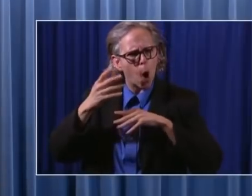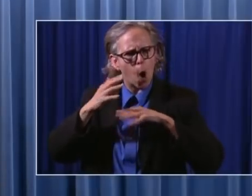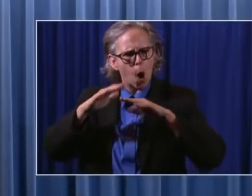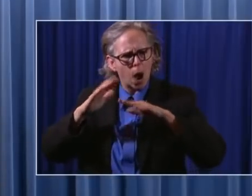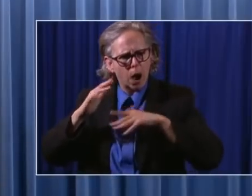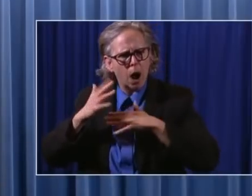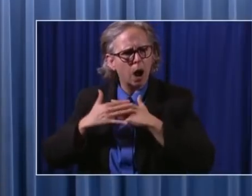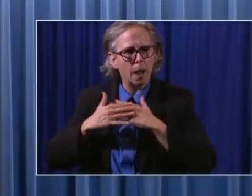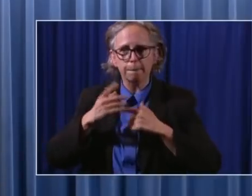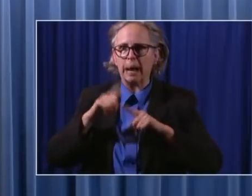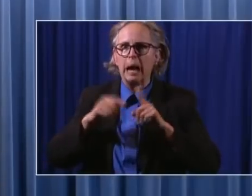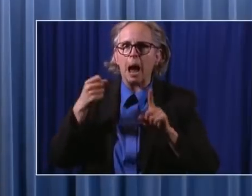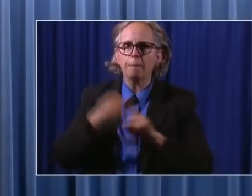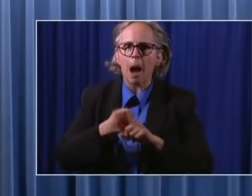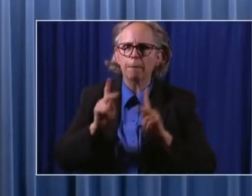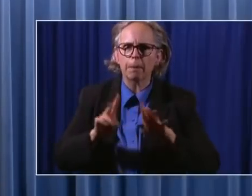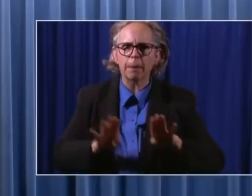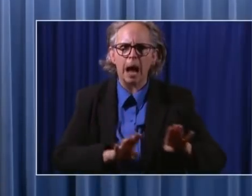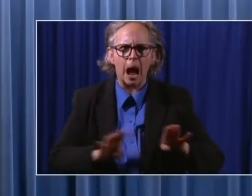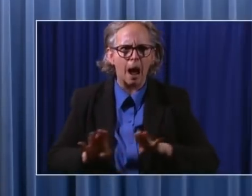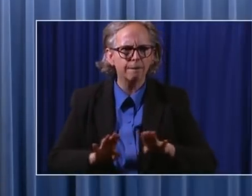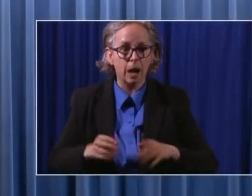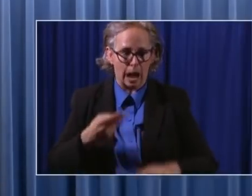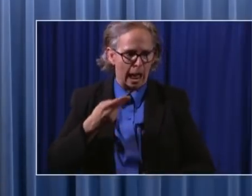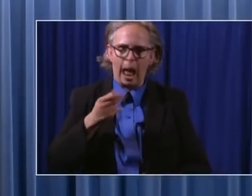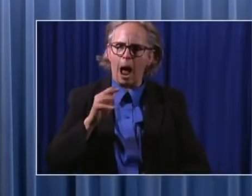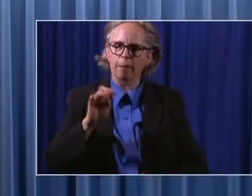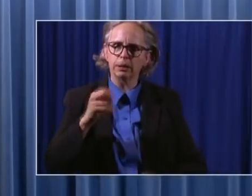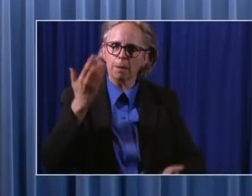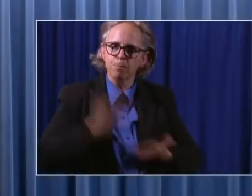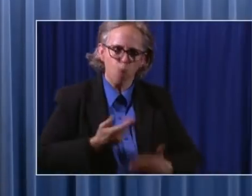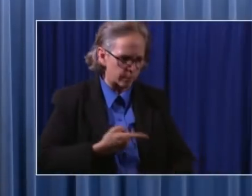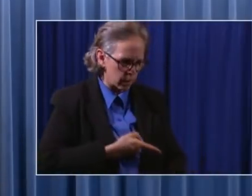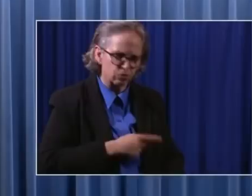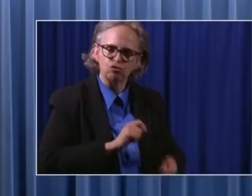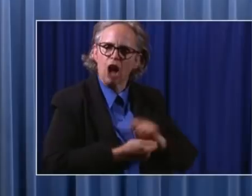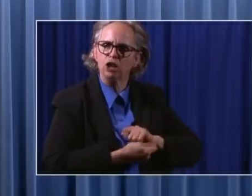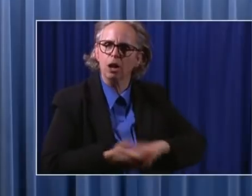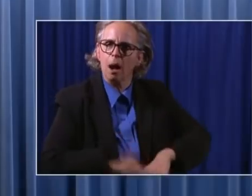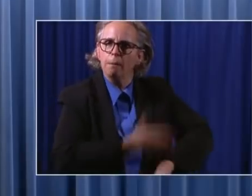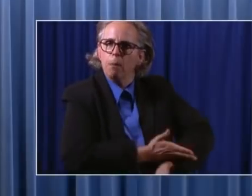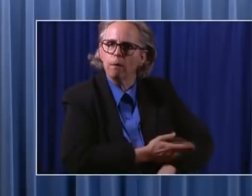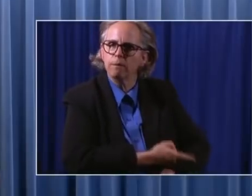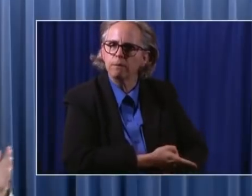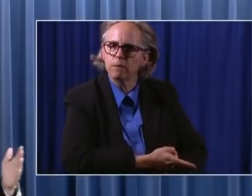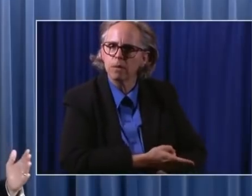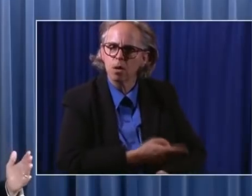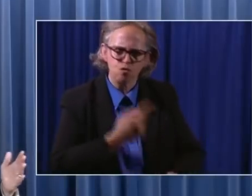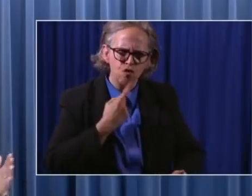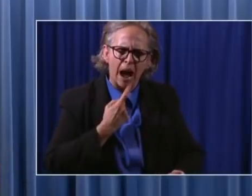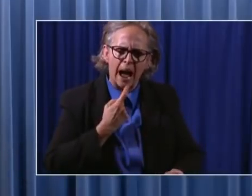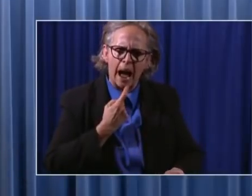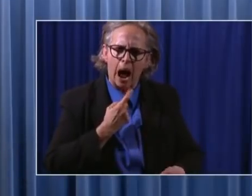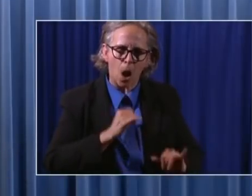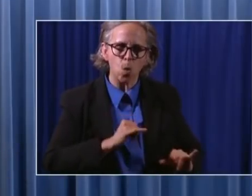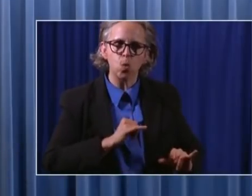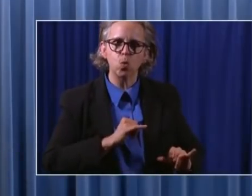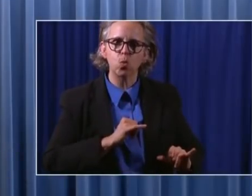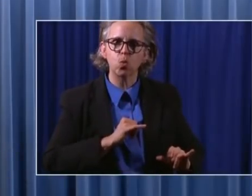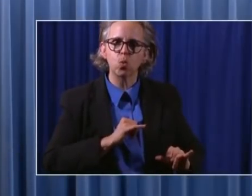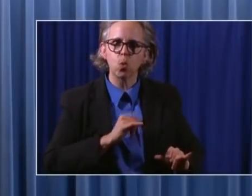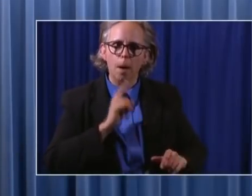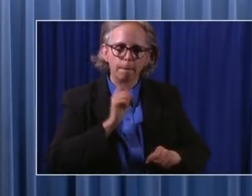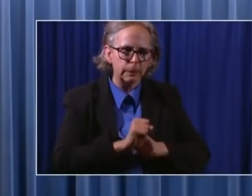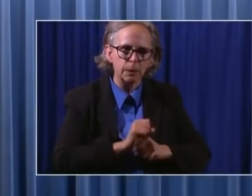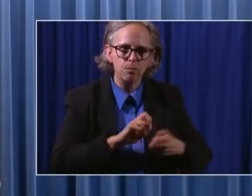Butler County, and other counties, is they're starting to get it and say, okay, we do have a problem. We don't want to be Florida in 3 weeks